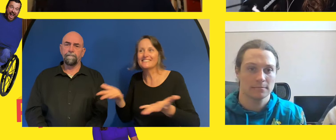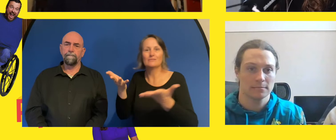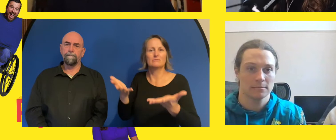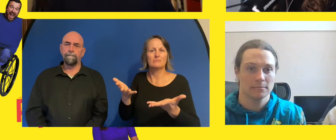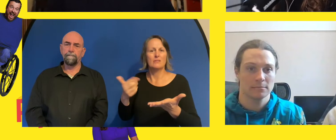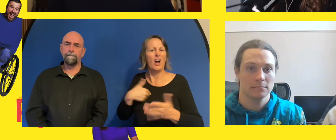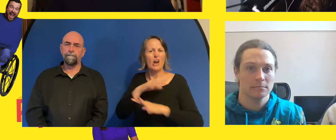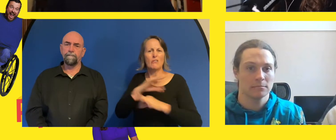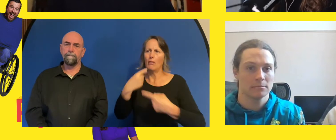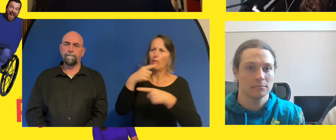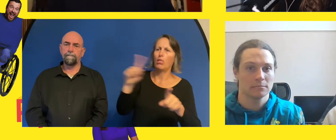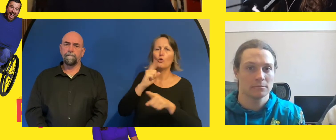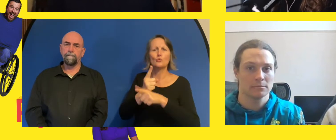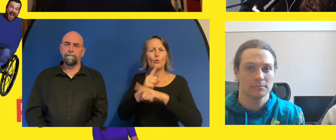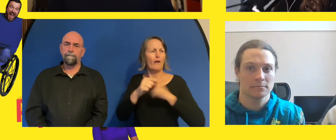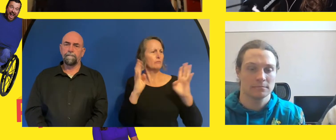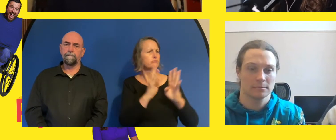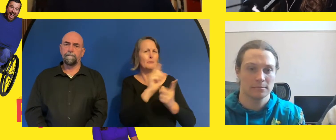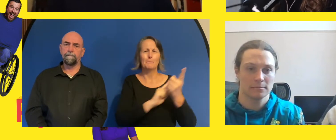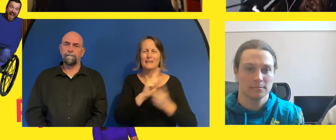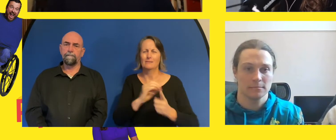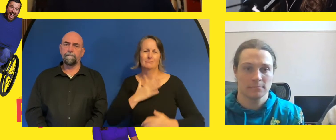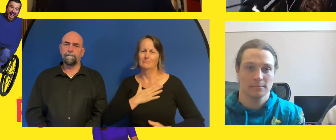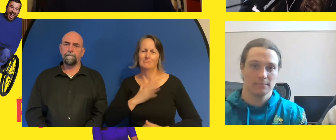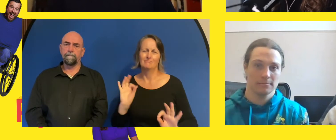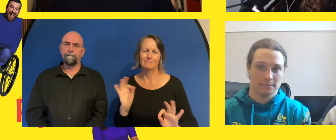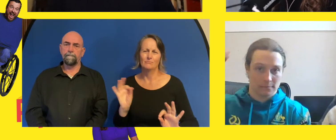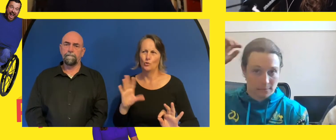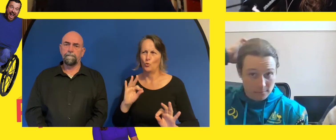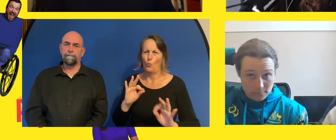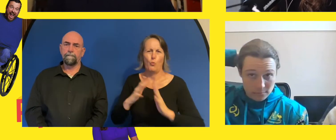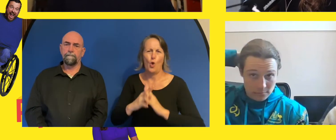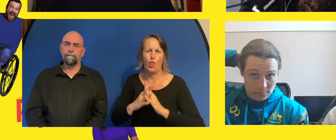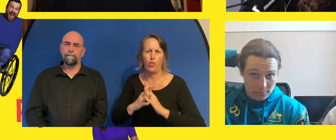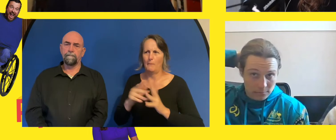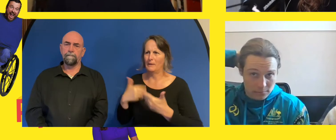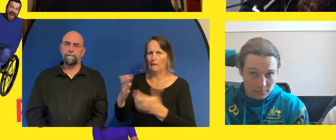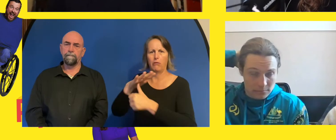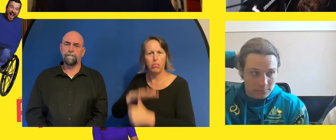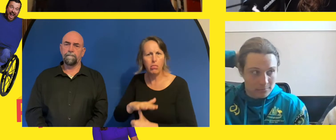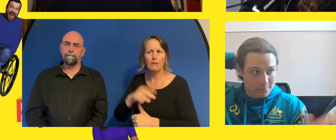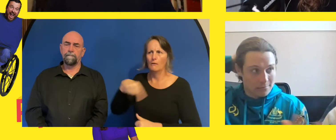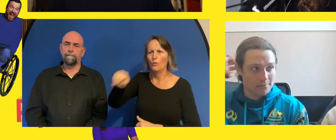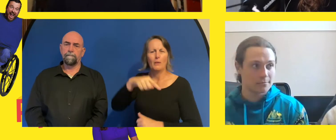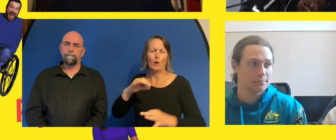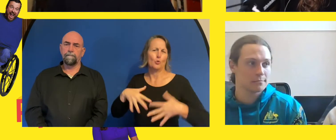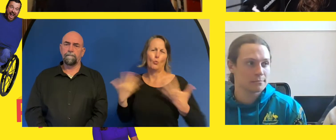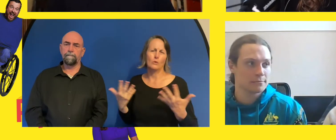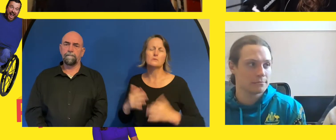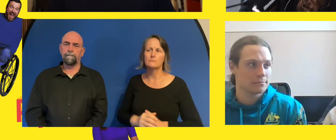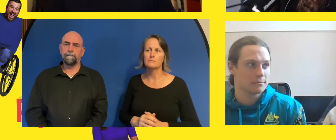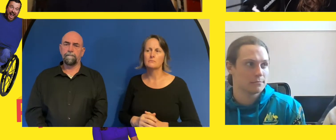it's probably something I kept to myself because, you know, there was no point in providing any additional burden